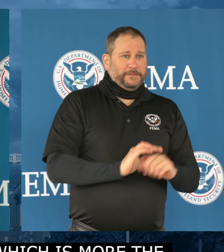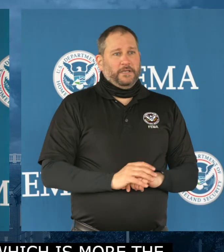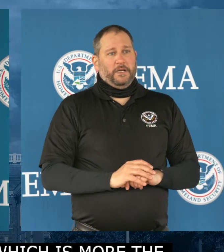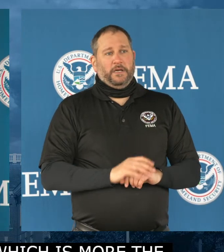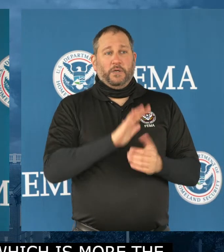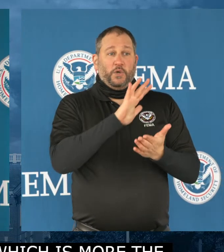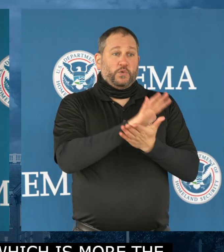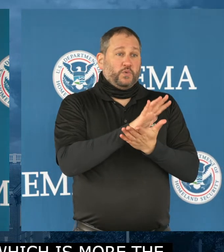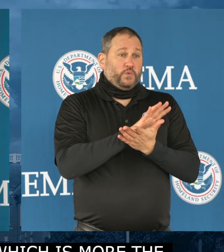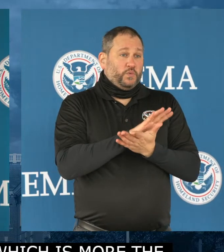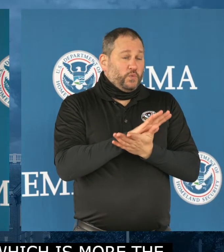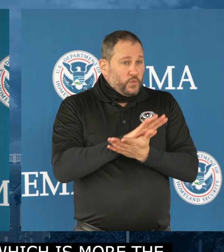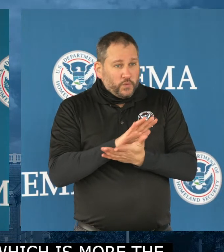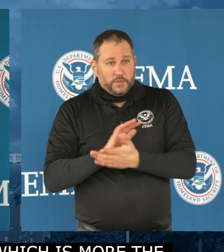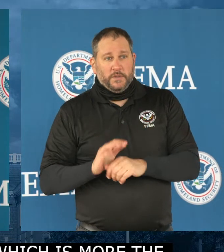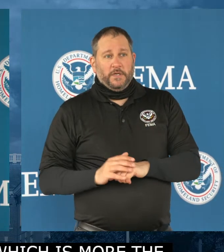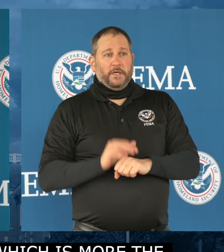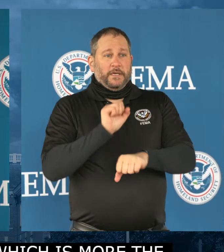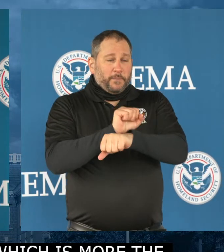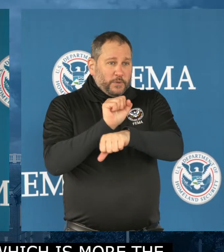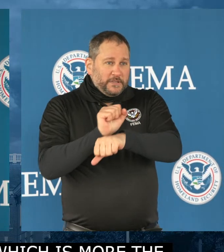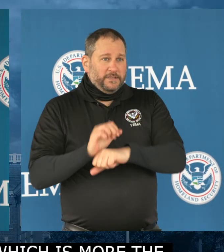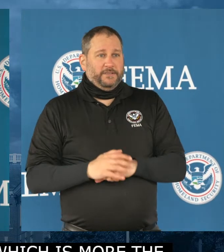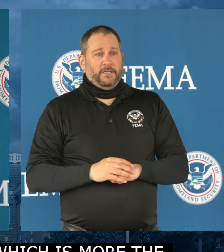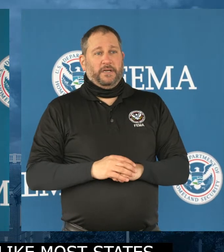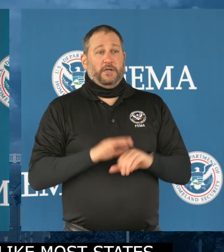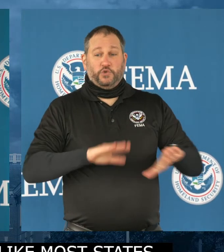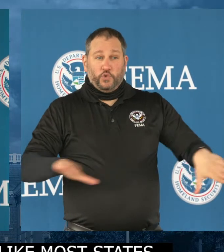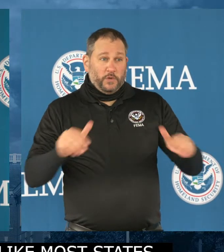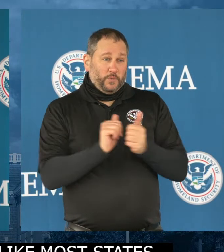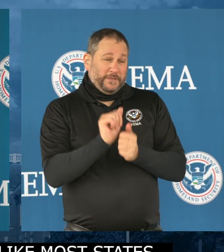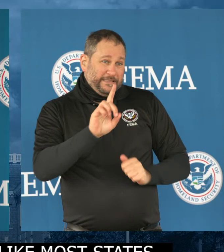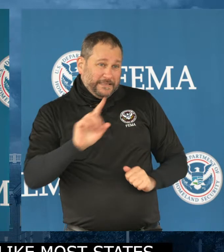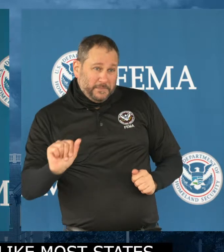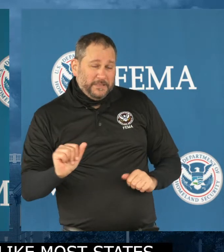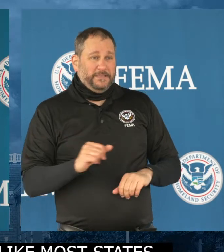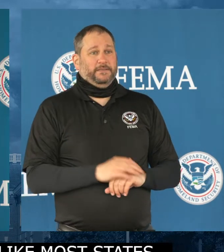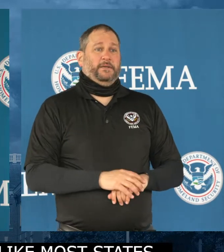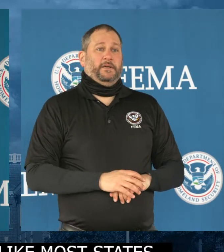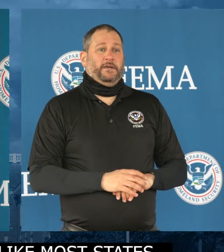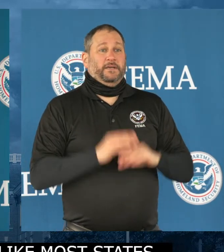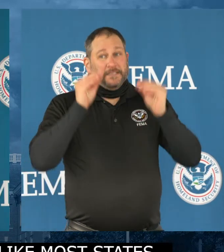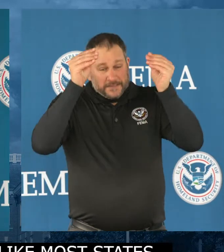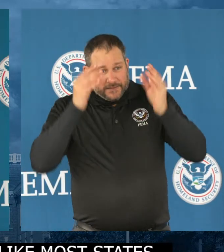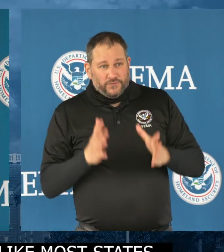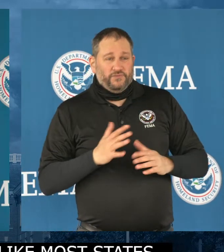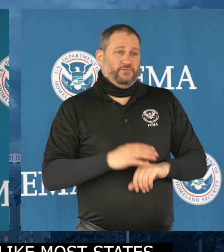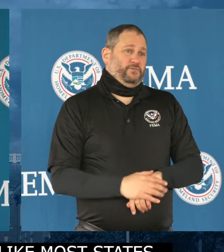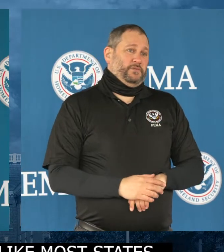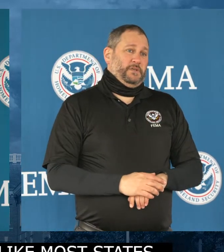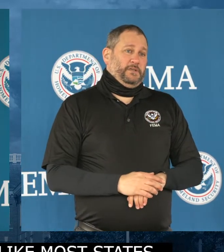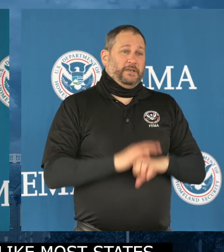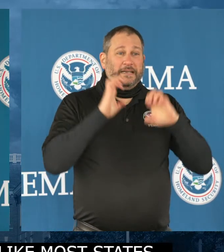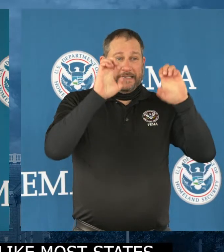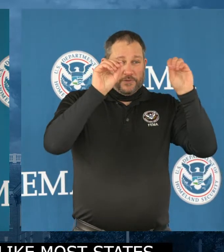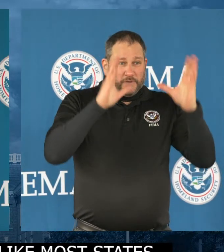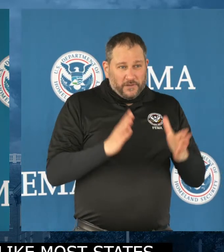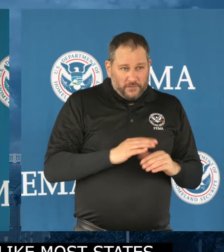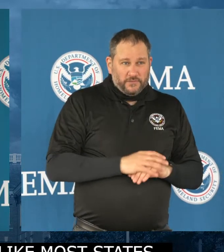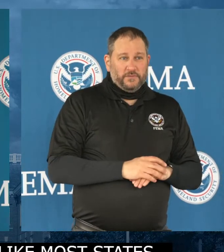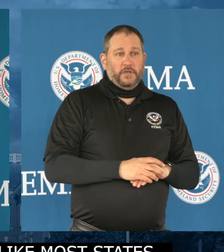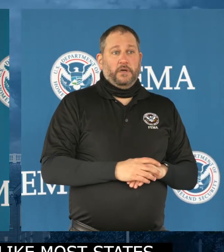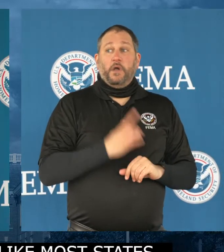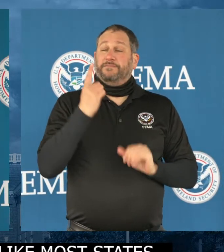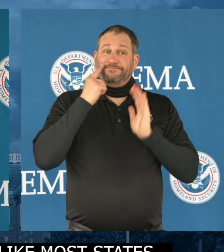work with children with disabilities, teachers and educators. I went to a clinic that we had in a good partnership